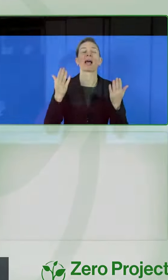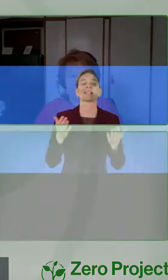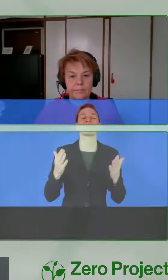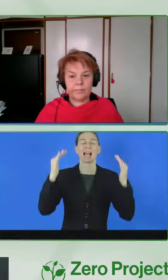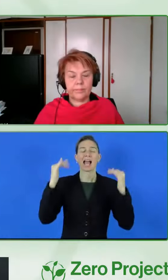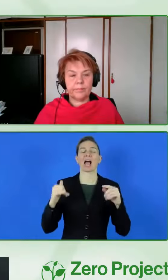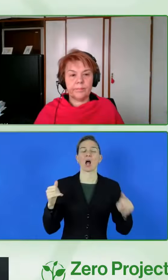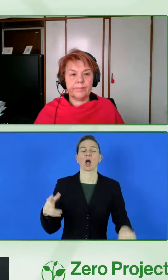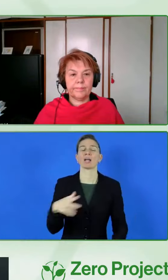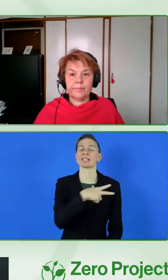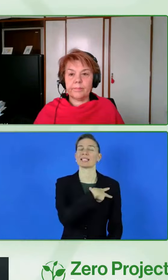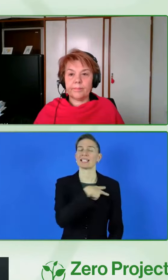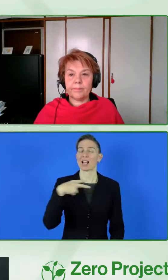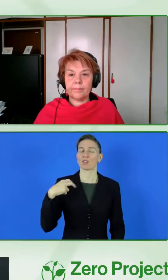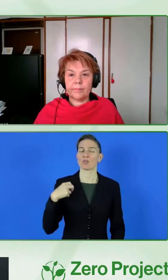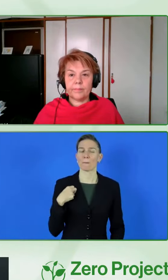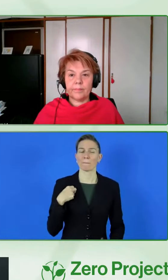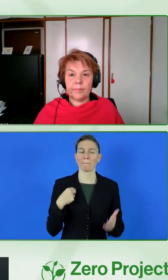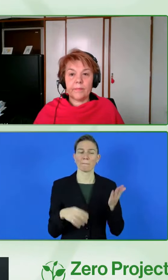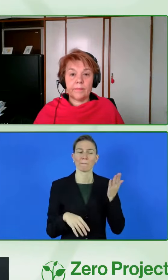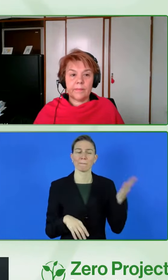ready?